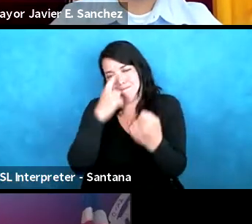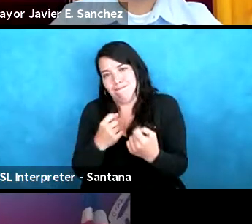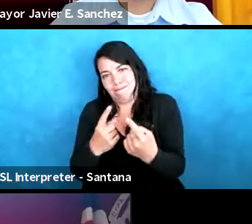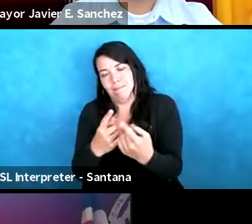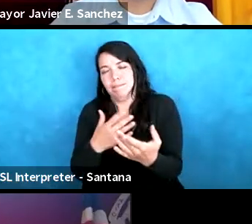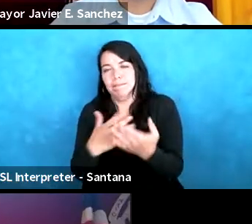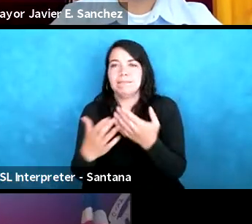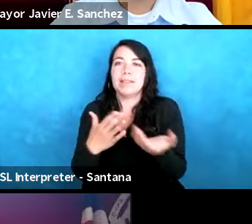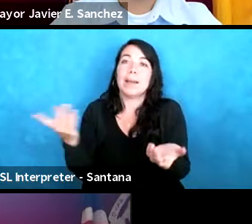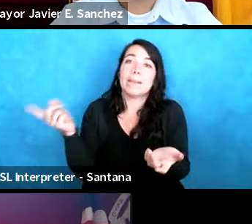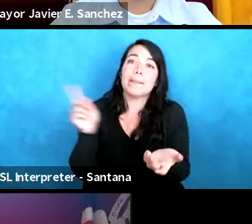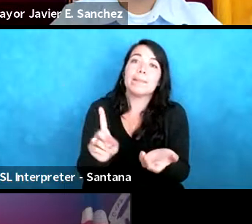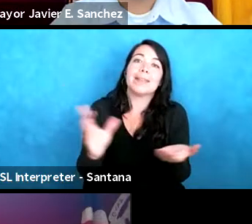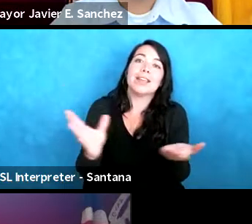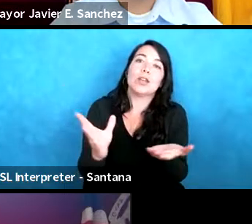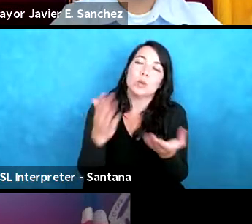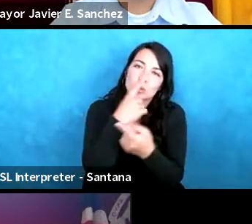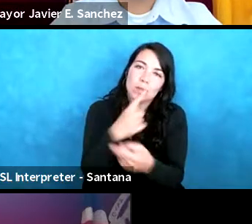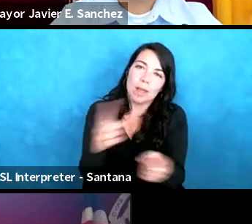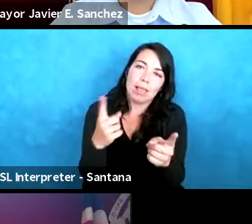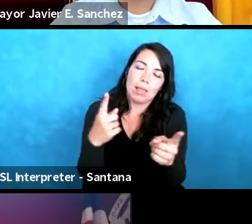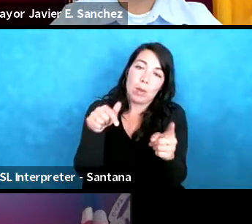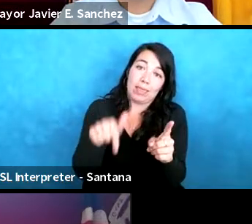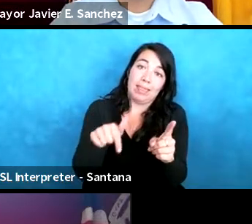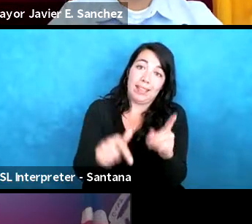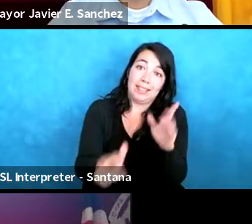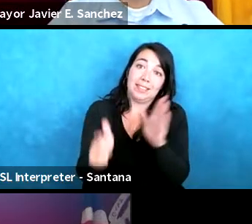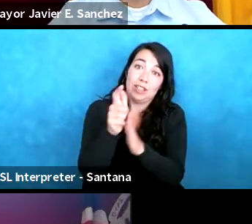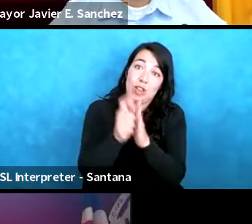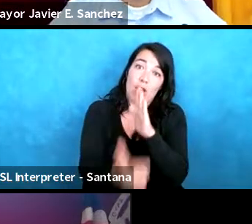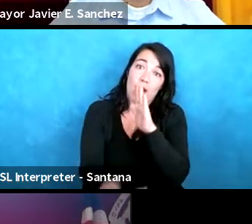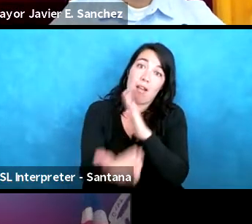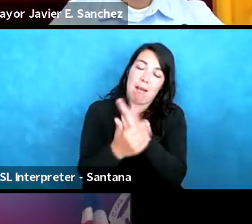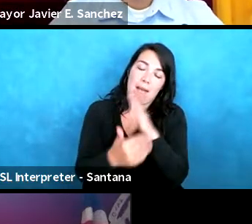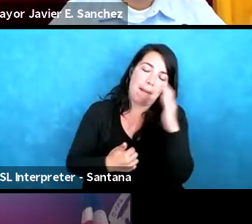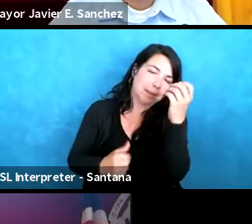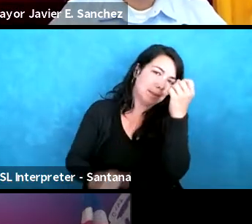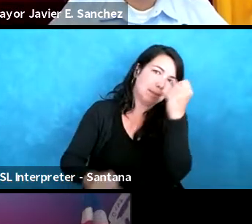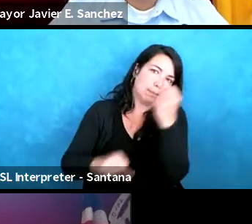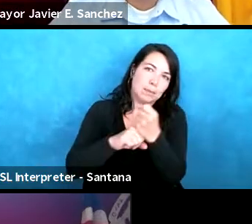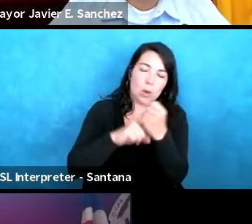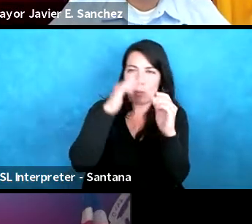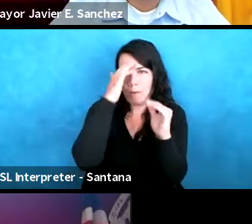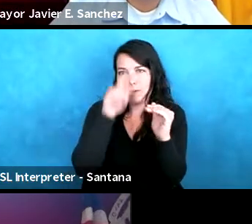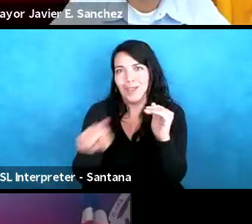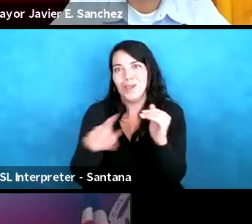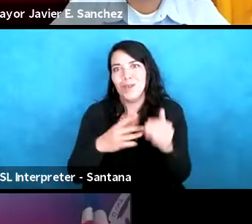of this resolution. And I hope you'll be as happy with it as we are at the county.